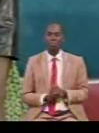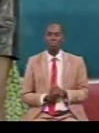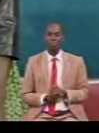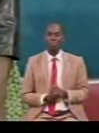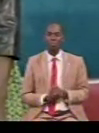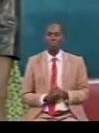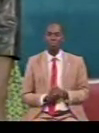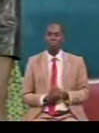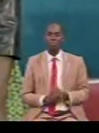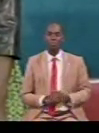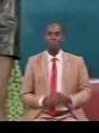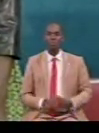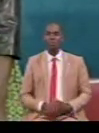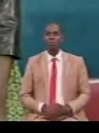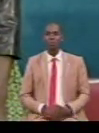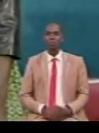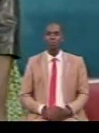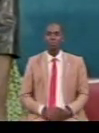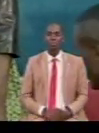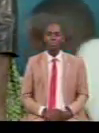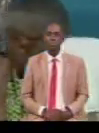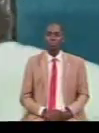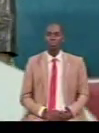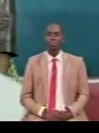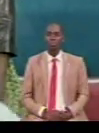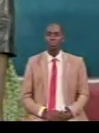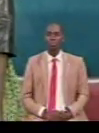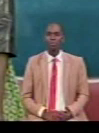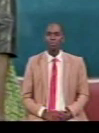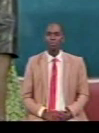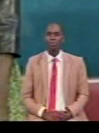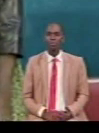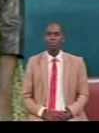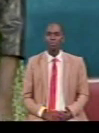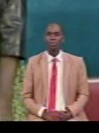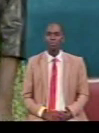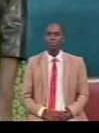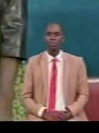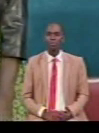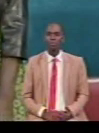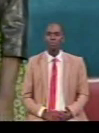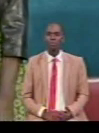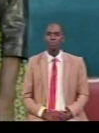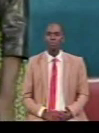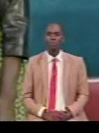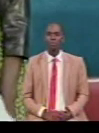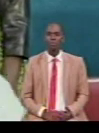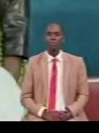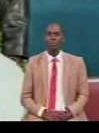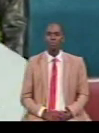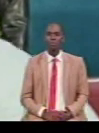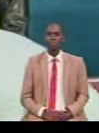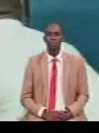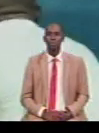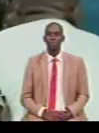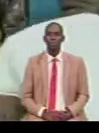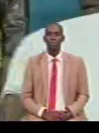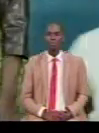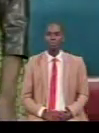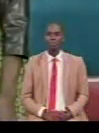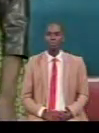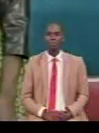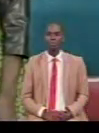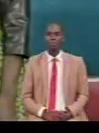Sister Monica Banda, Chawama District, Lusaka, Zambia. Lusaka,